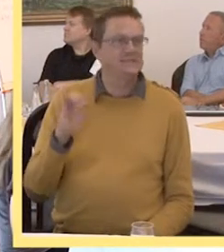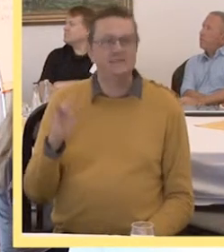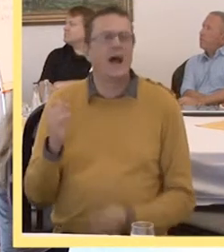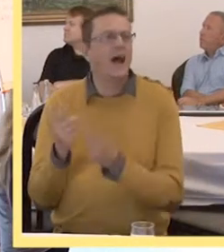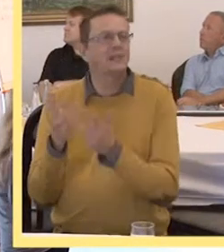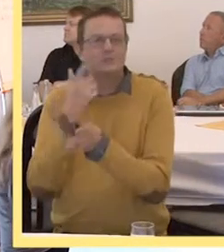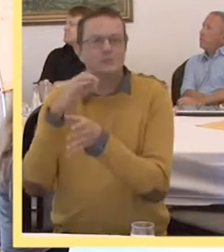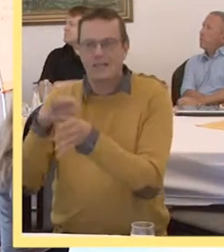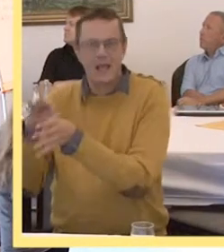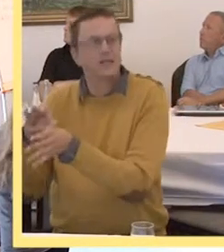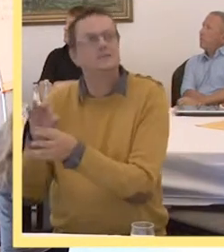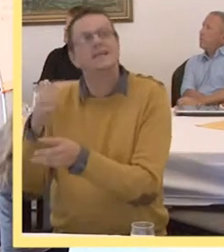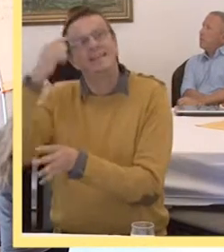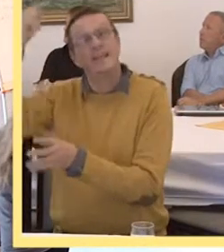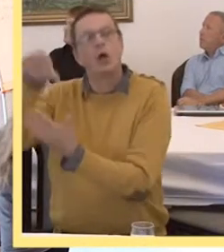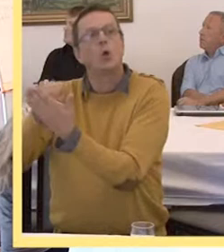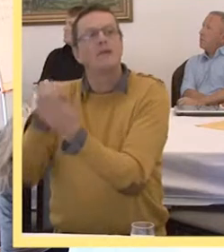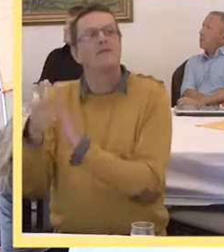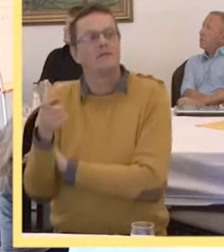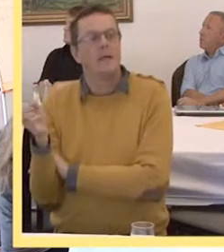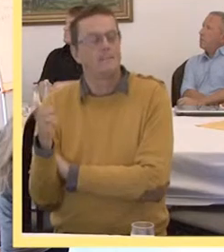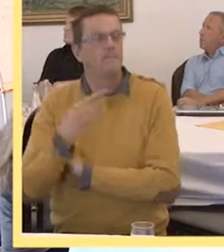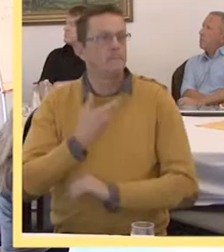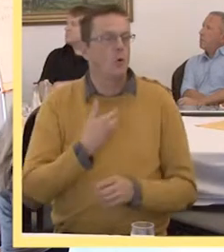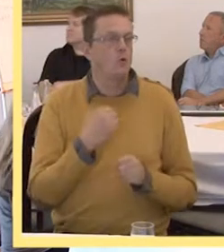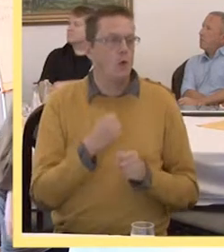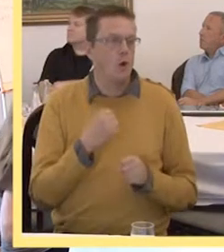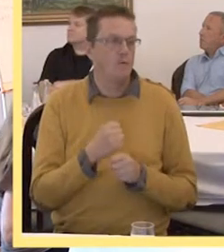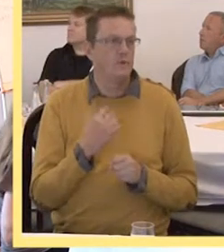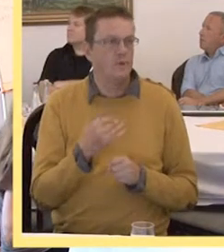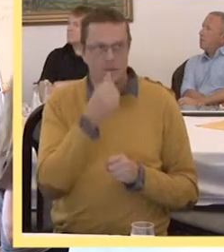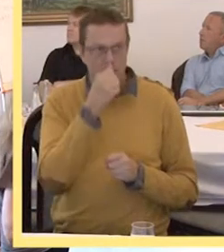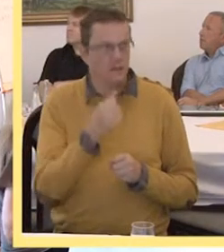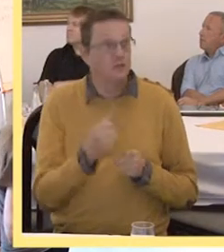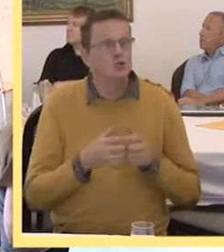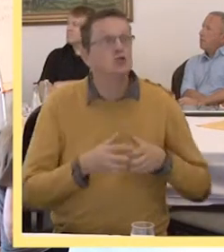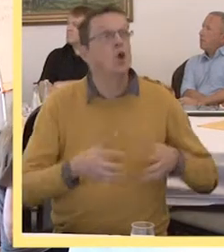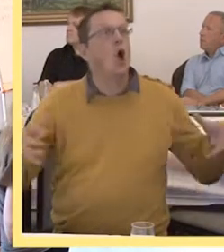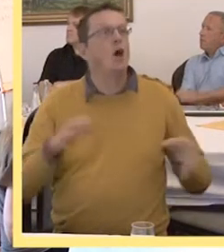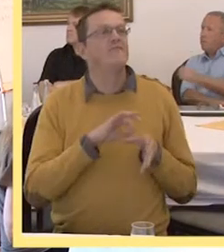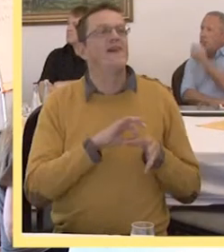guidelines. And what we are trying to do is not to make a bigger guideline